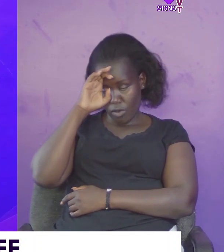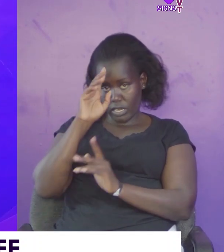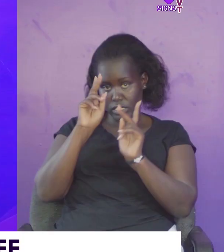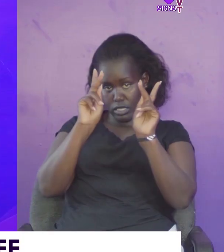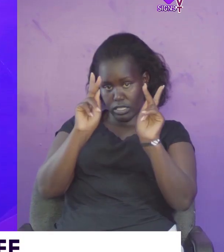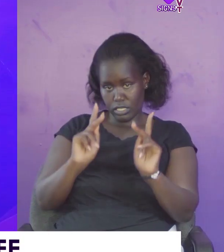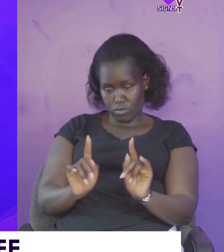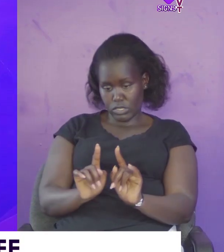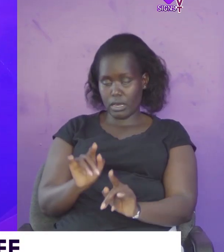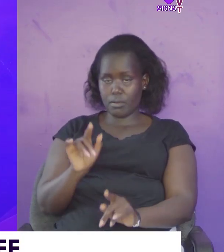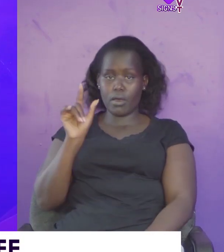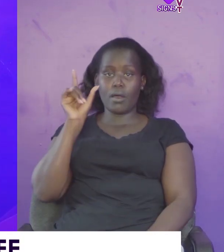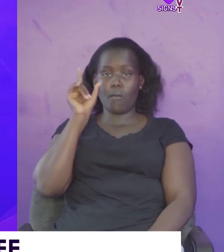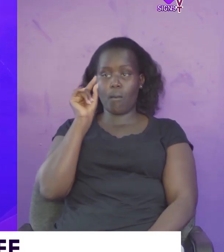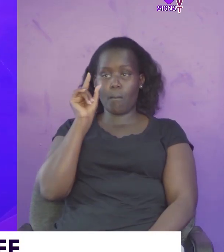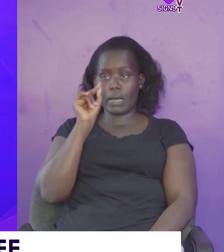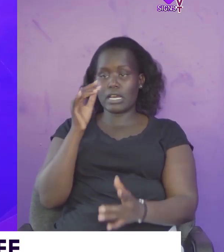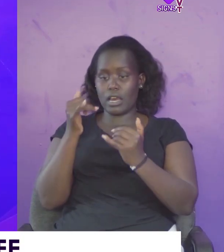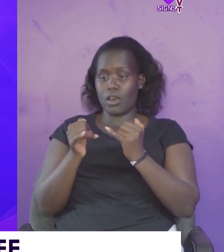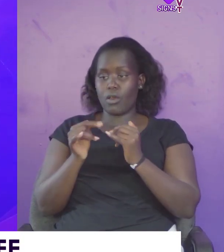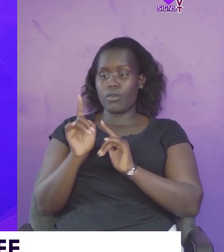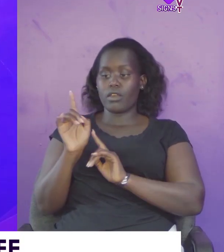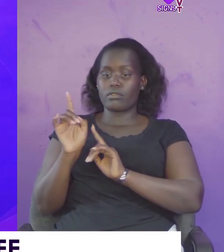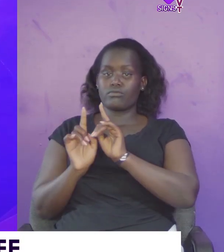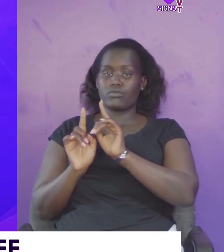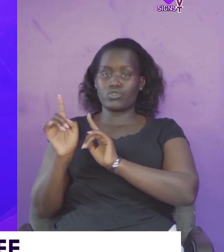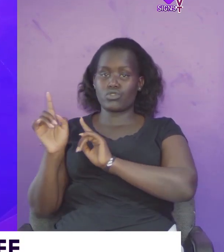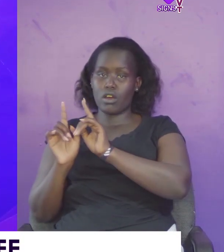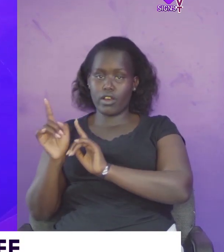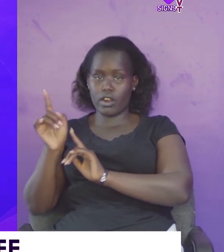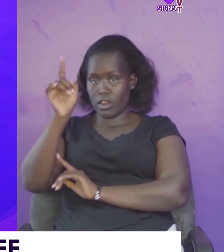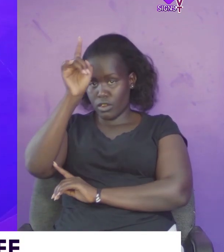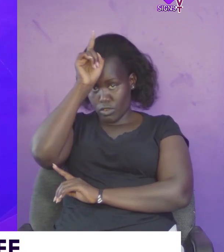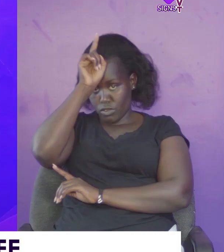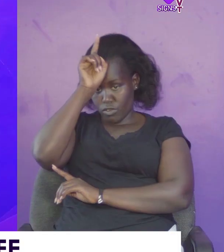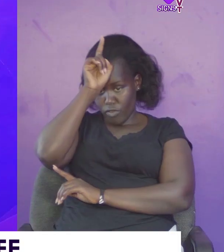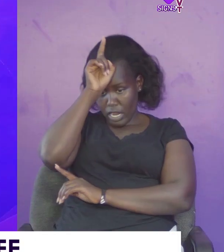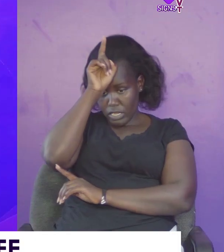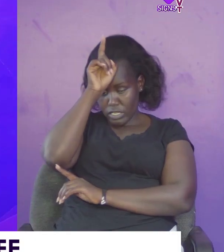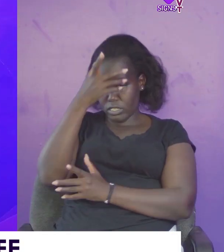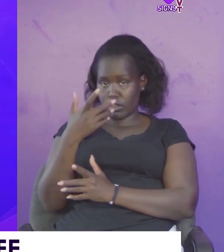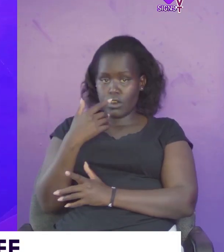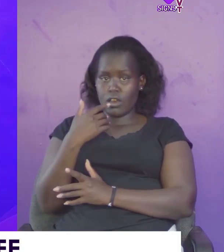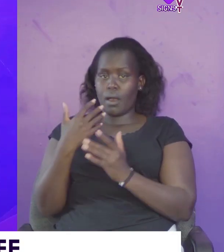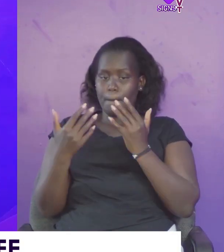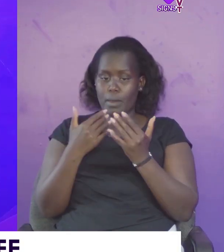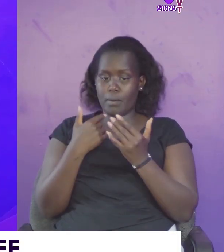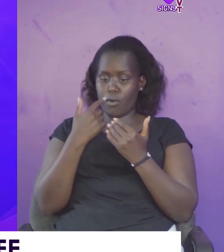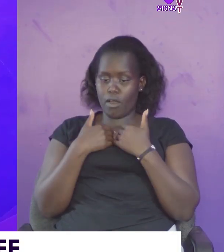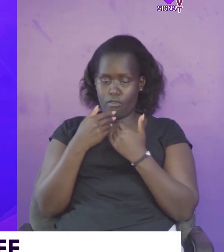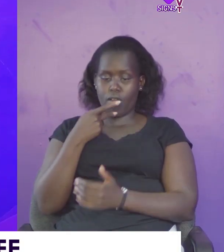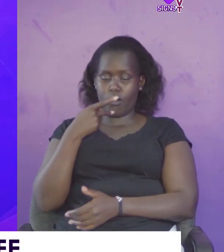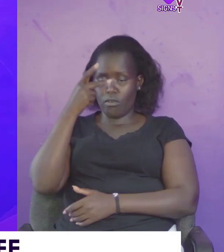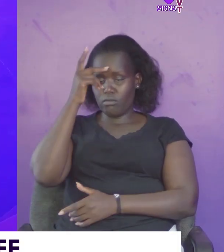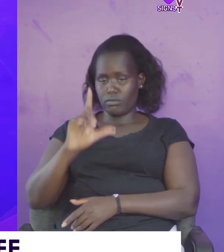Mombasa, they now travel up country to meet for those who are still lucky to have their parents alive.